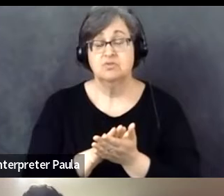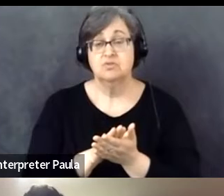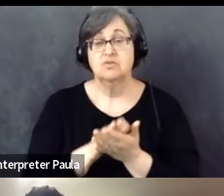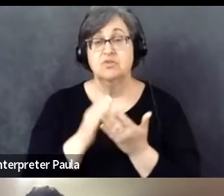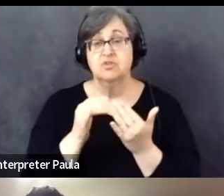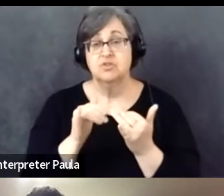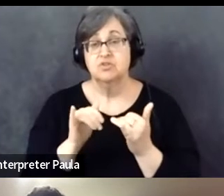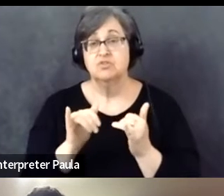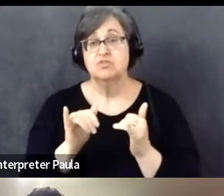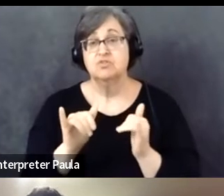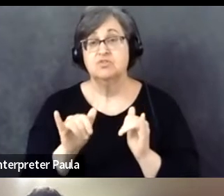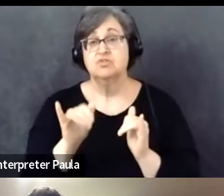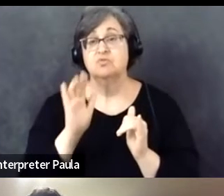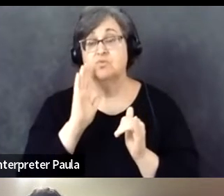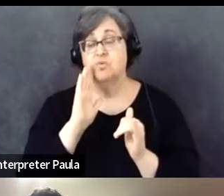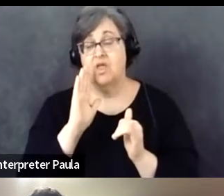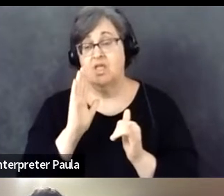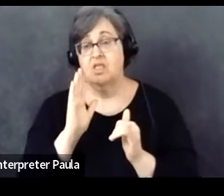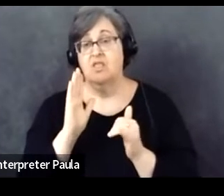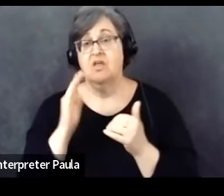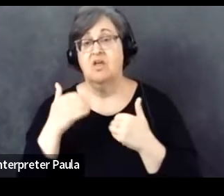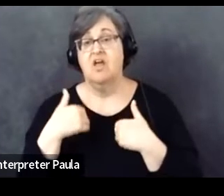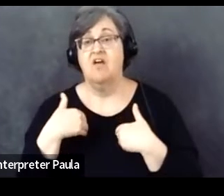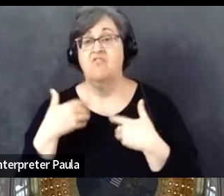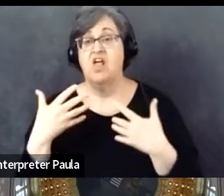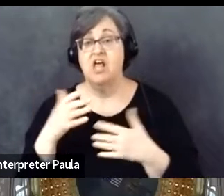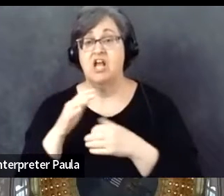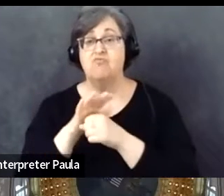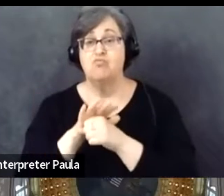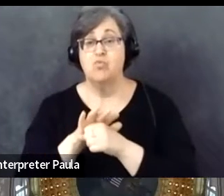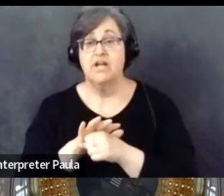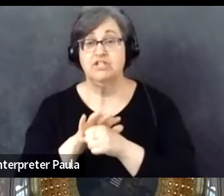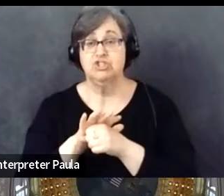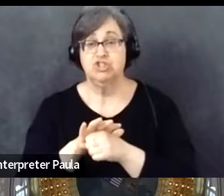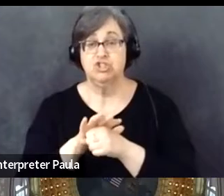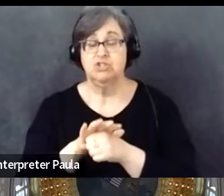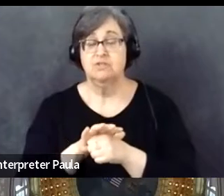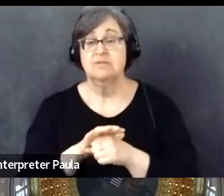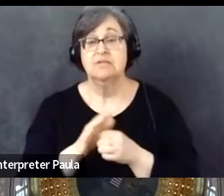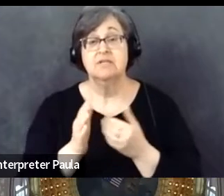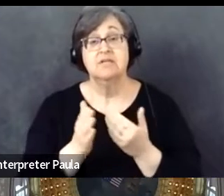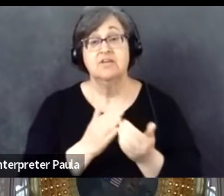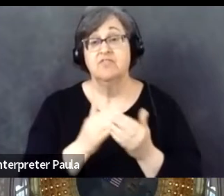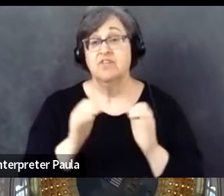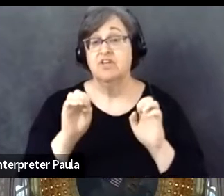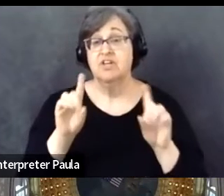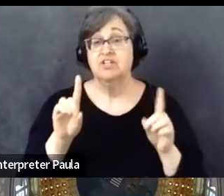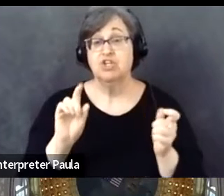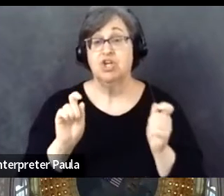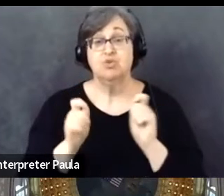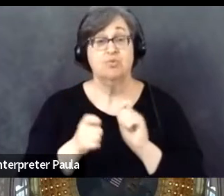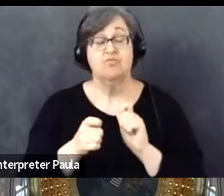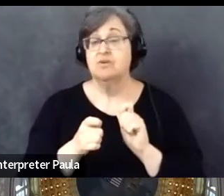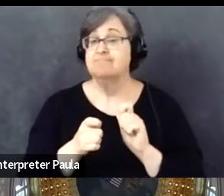still going to be in for a lot of pressure. And even though education reform didn't pass this